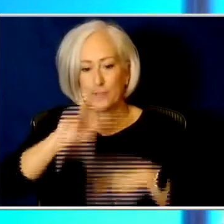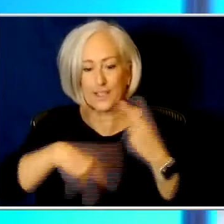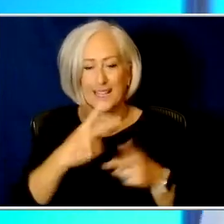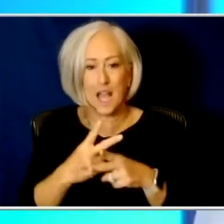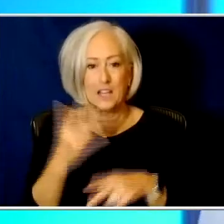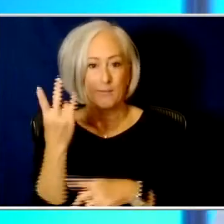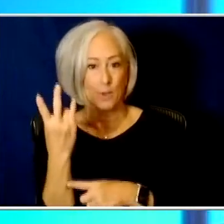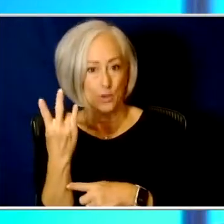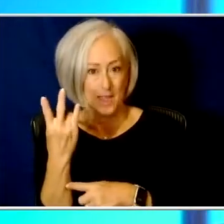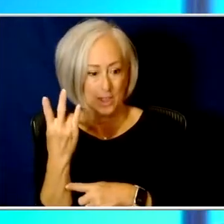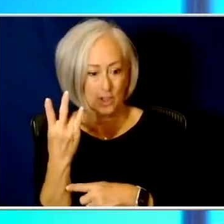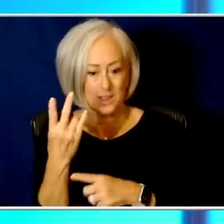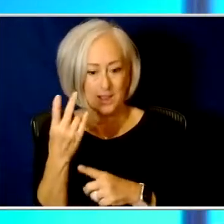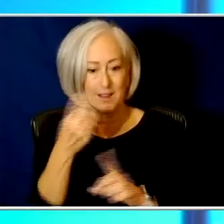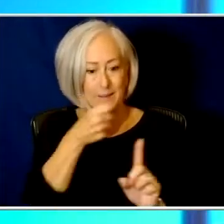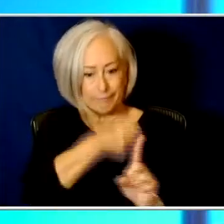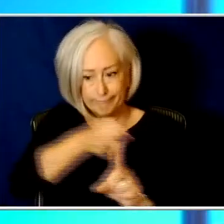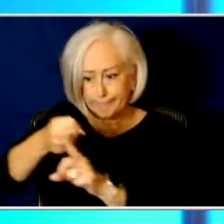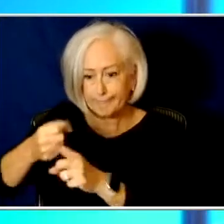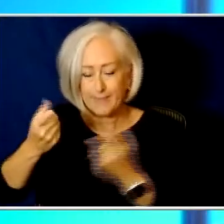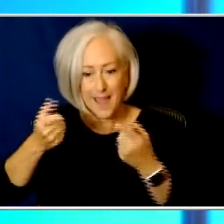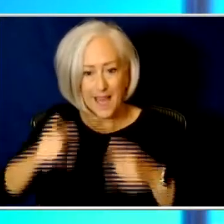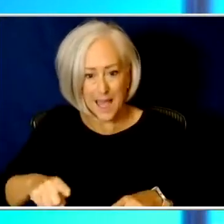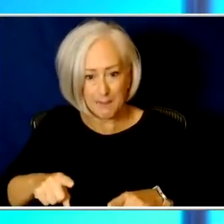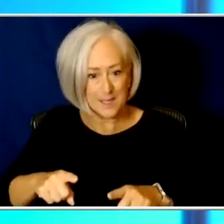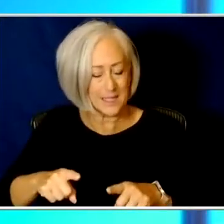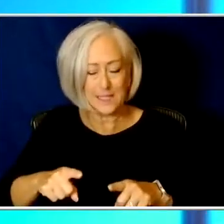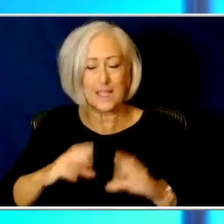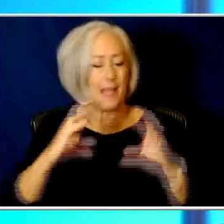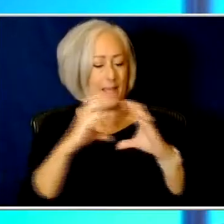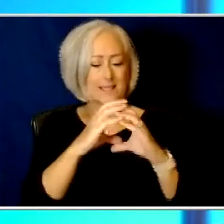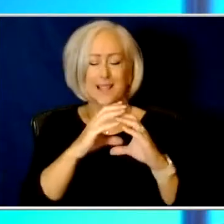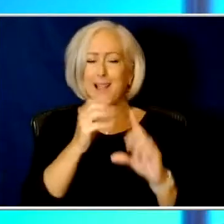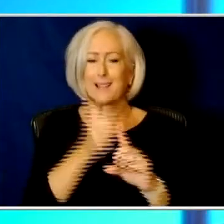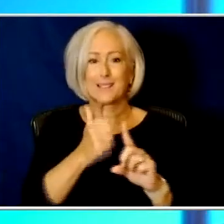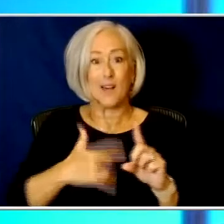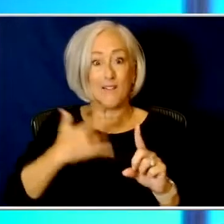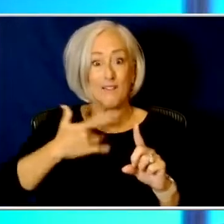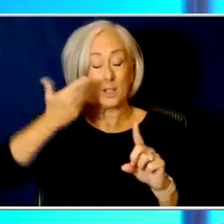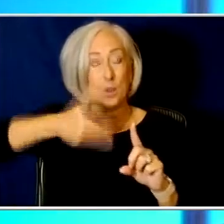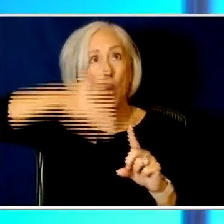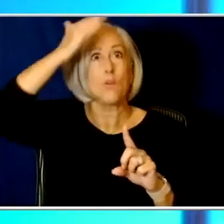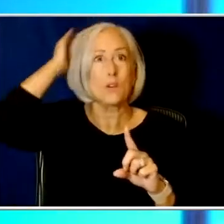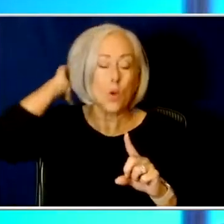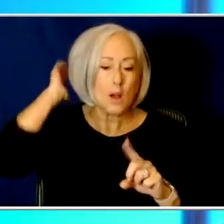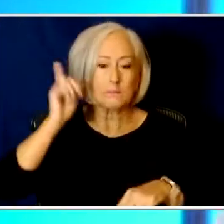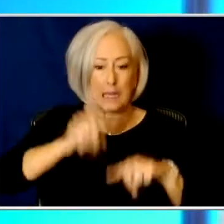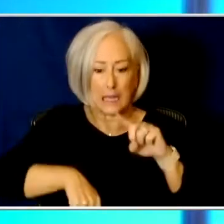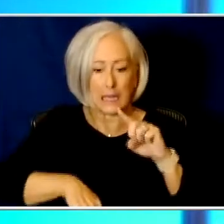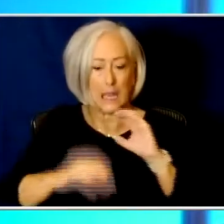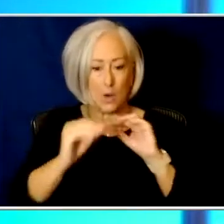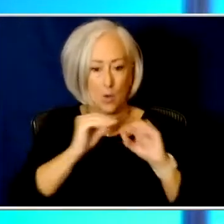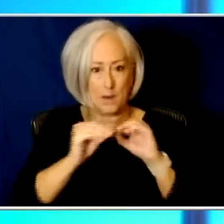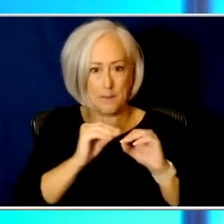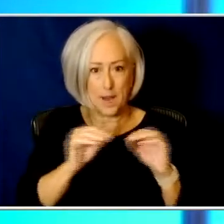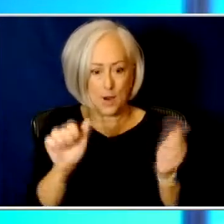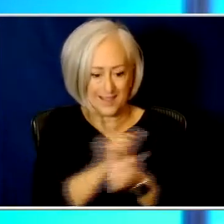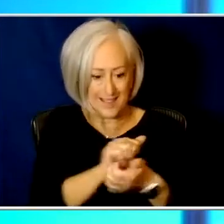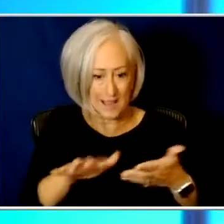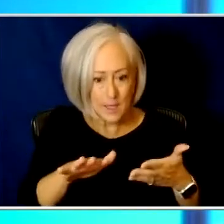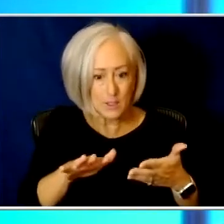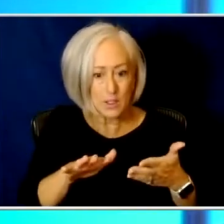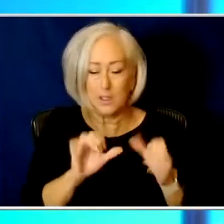happen, they overwhelm the cells. And so the cells are not able to repair those damage. And so they keep replicating, and that's